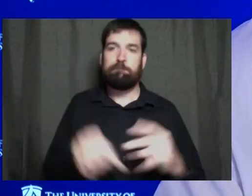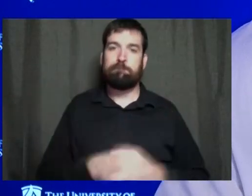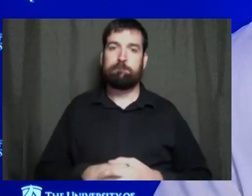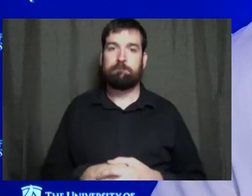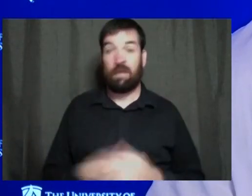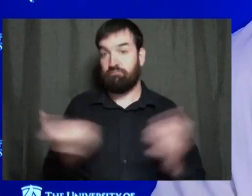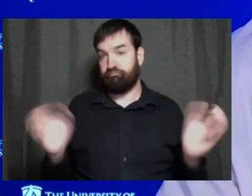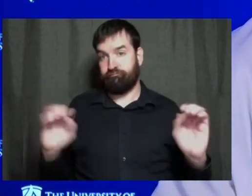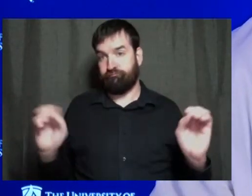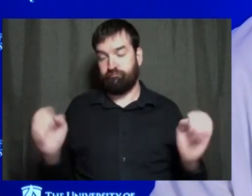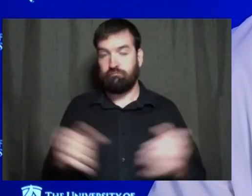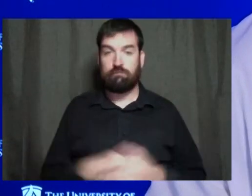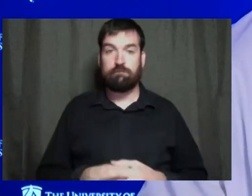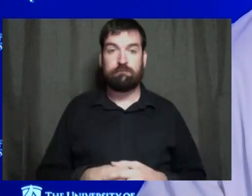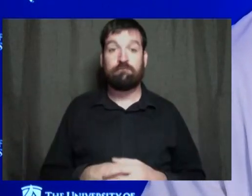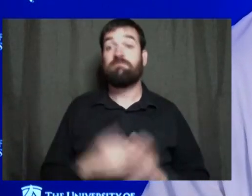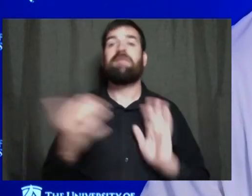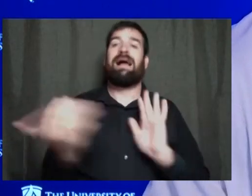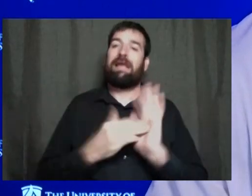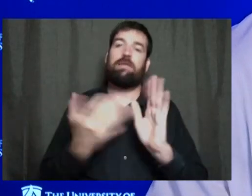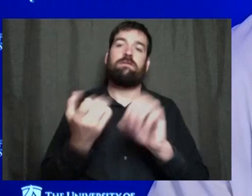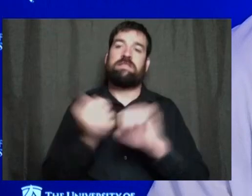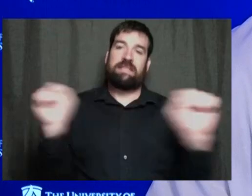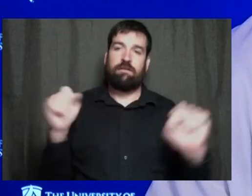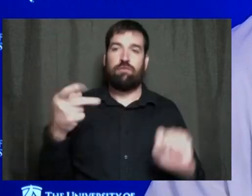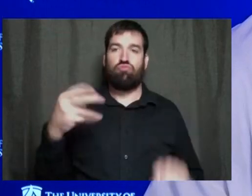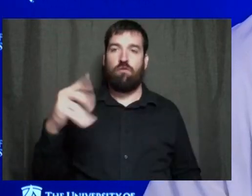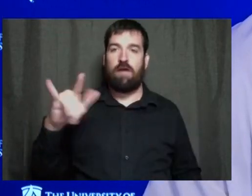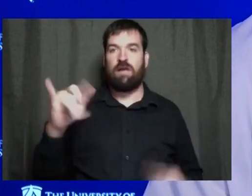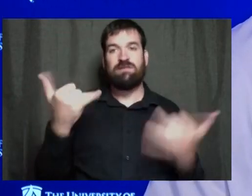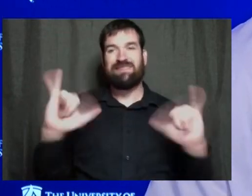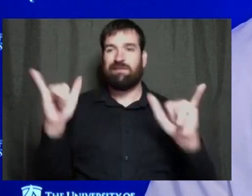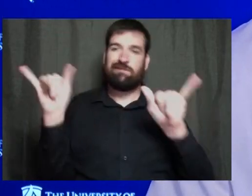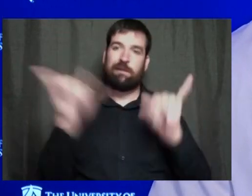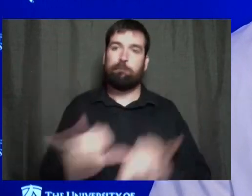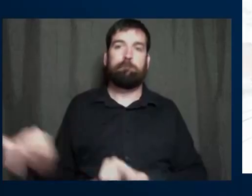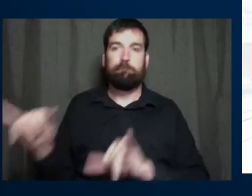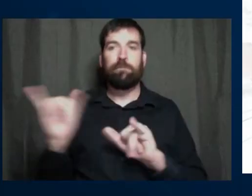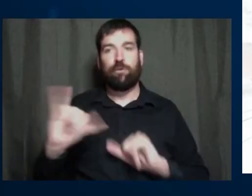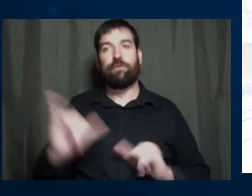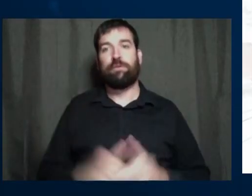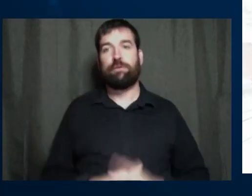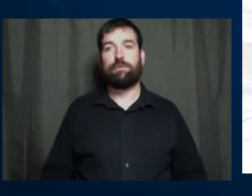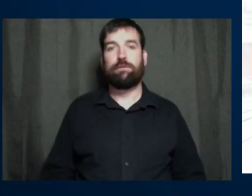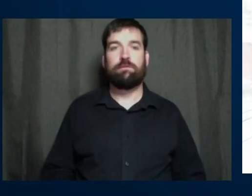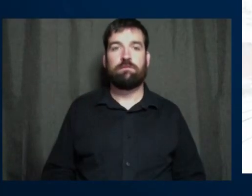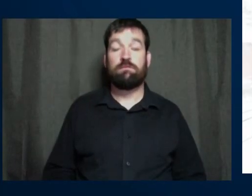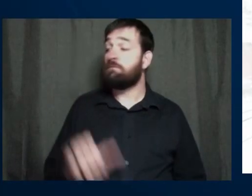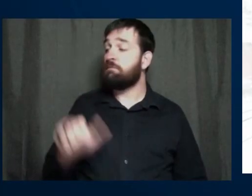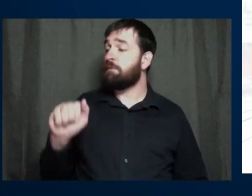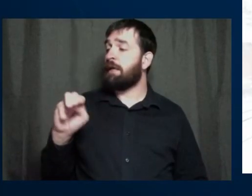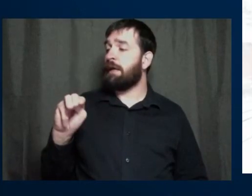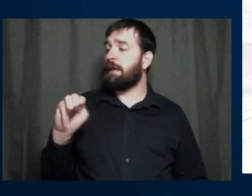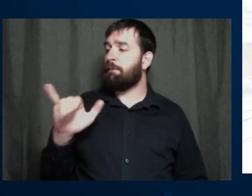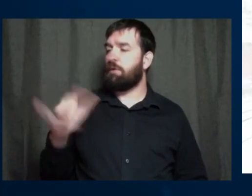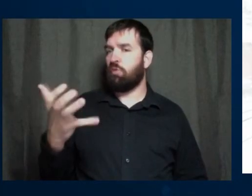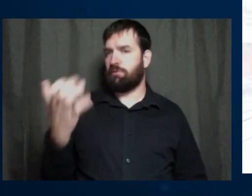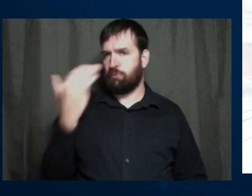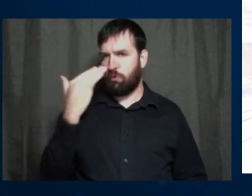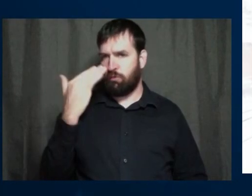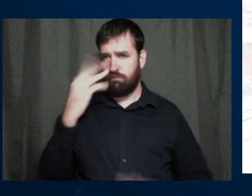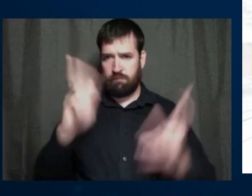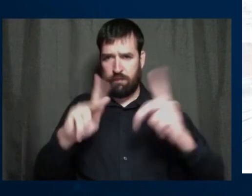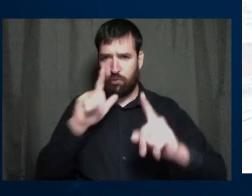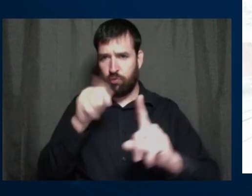understand. And again, the safety profile continues to be the same as well. So Amy wants to know, how common is it for people who have had COVID